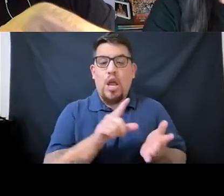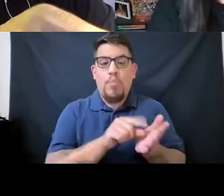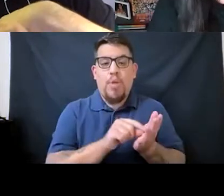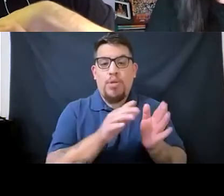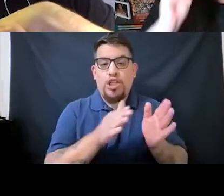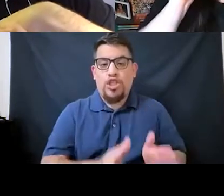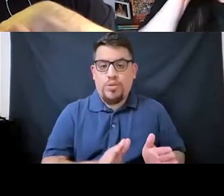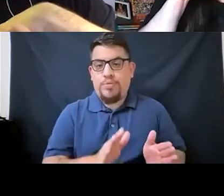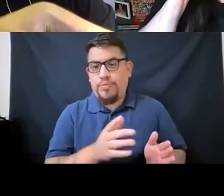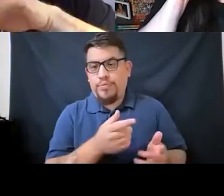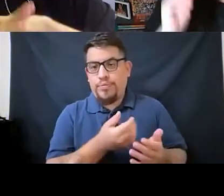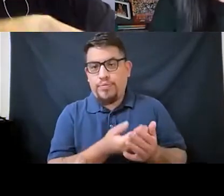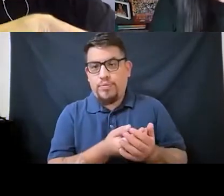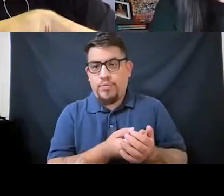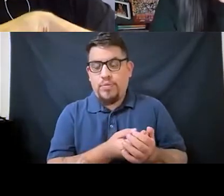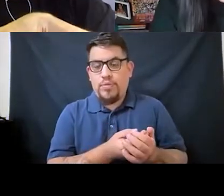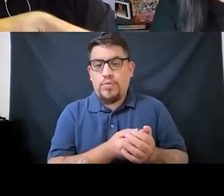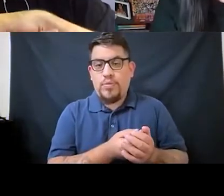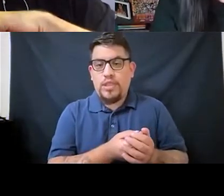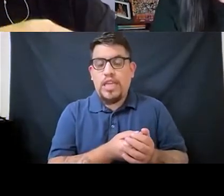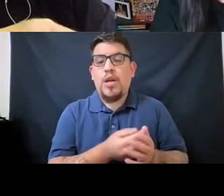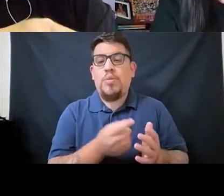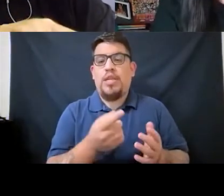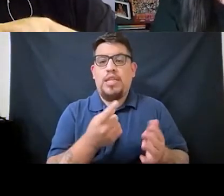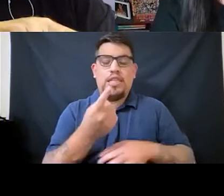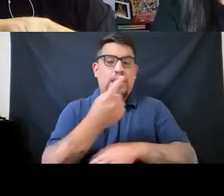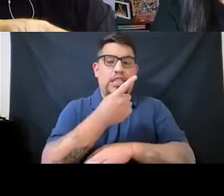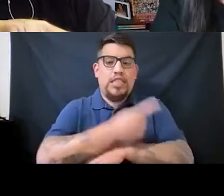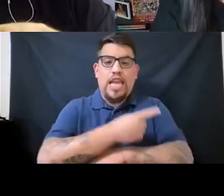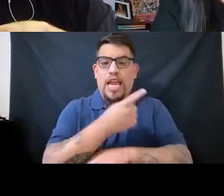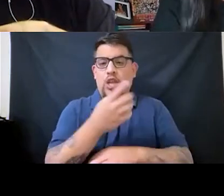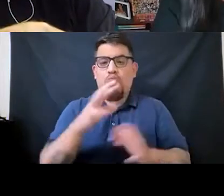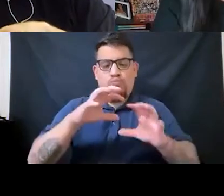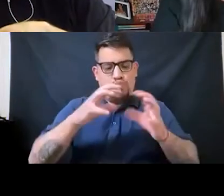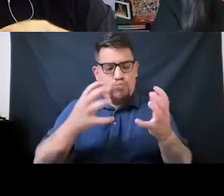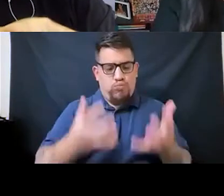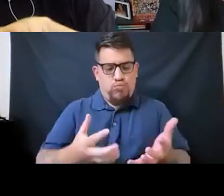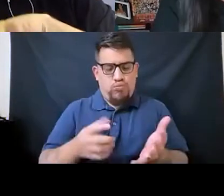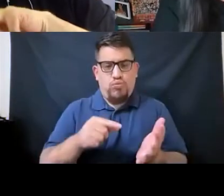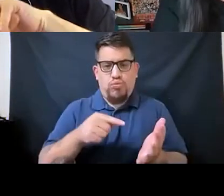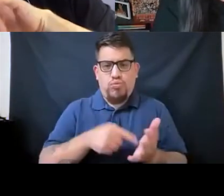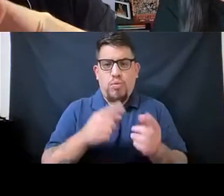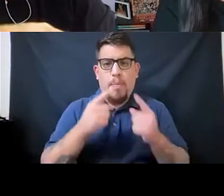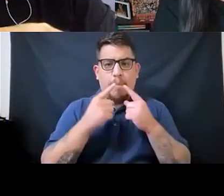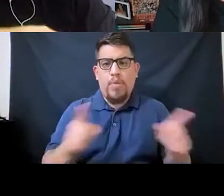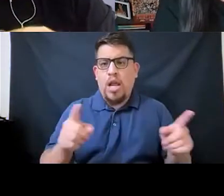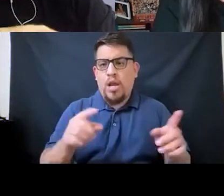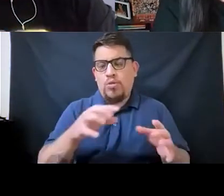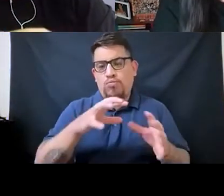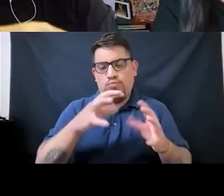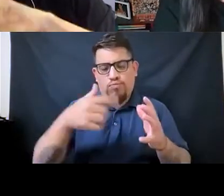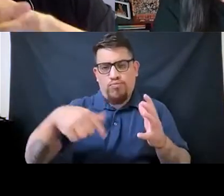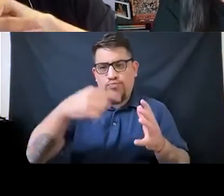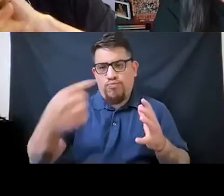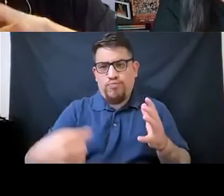that it would be day and date around the world. You know, because usually you sell rights to, you